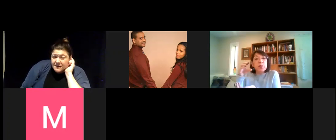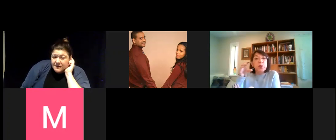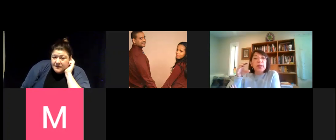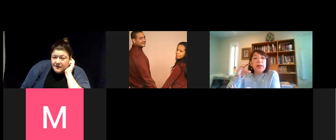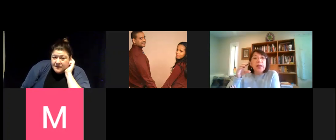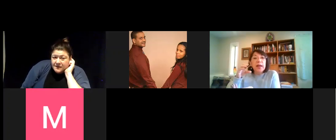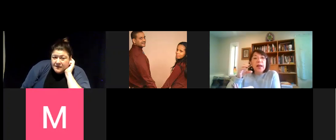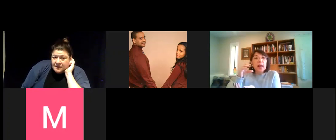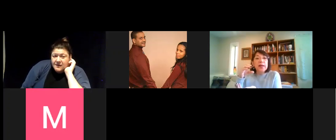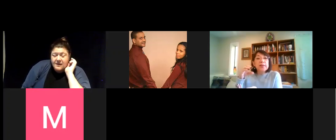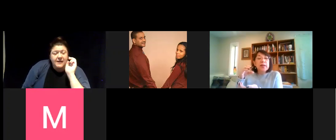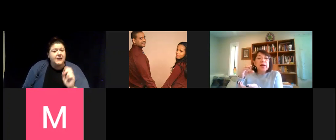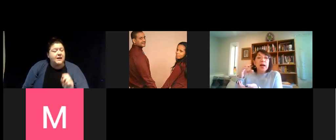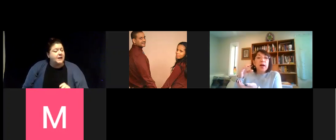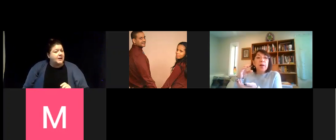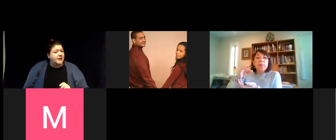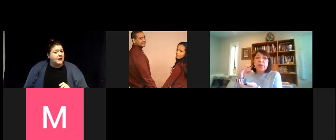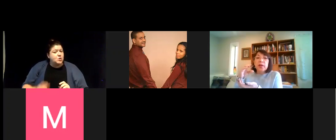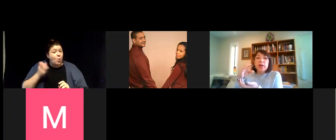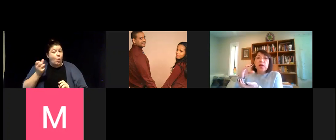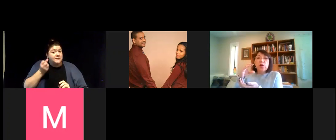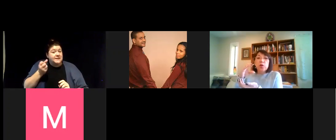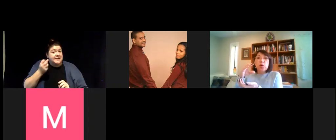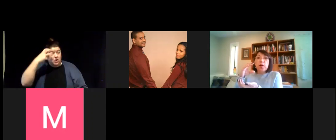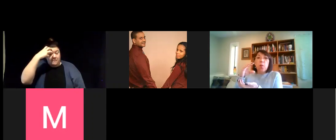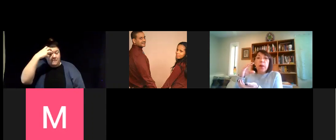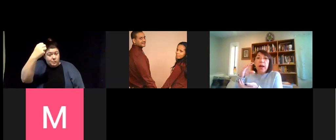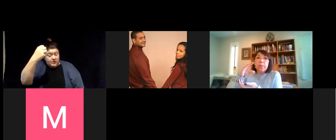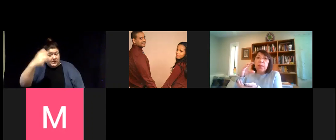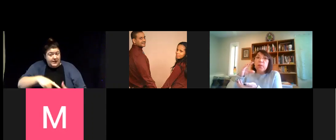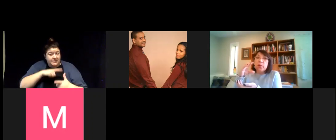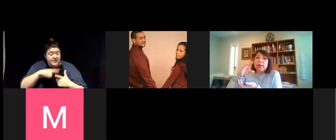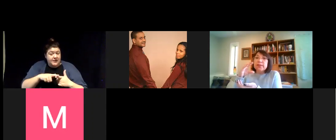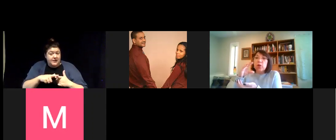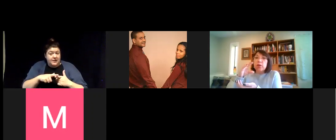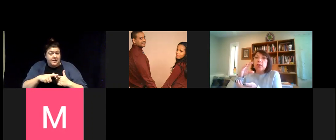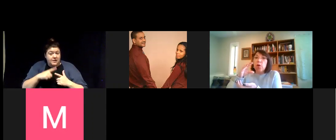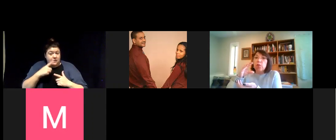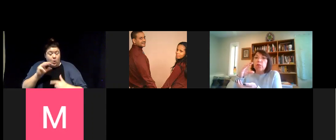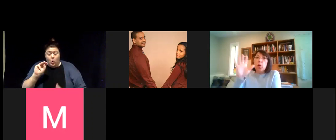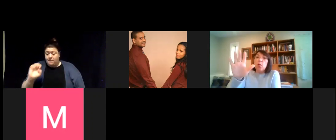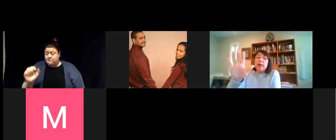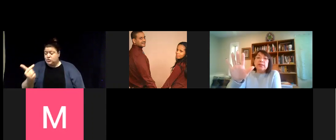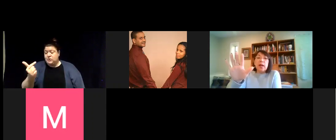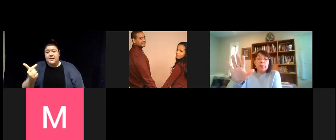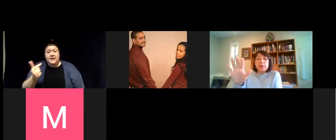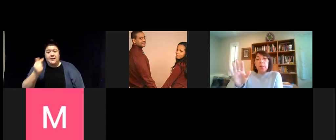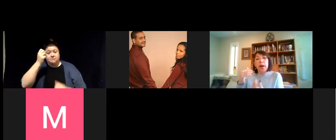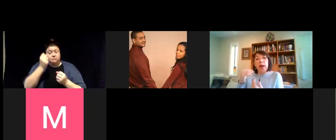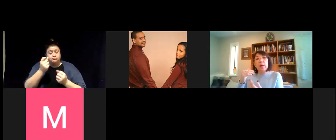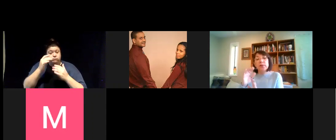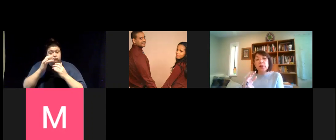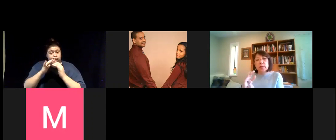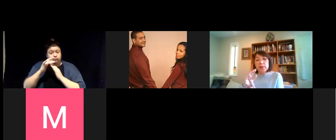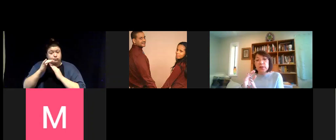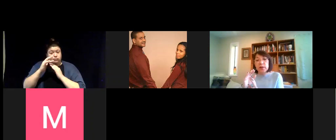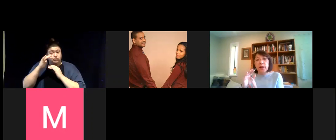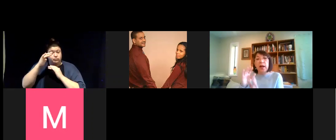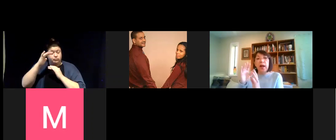glass memory, and you're like, oh my God, my memory is starting to overflow. Okay, stop. I